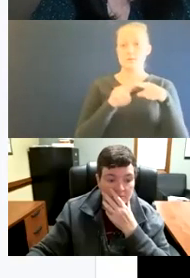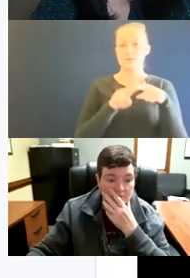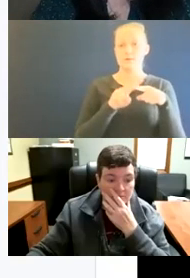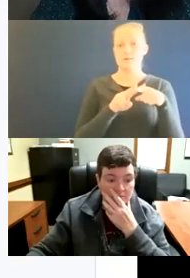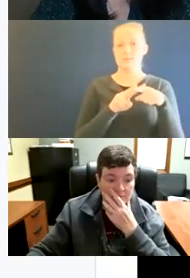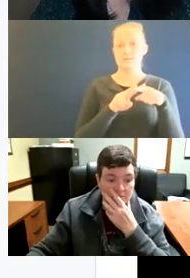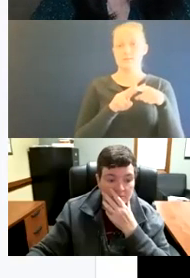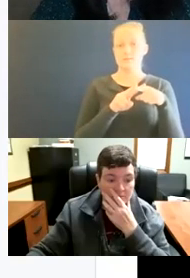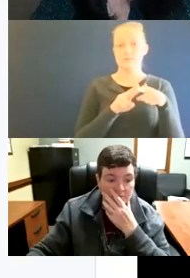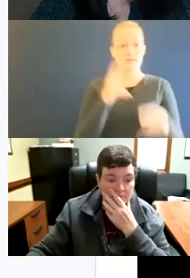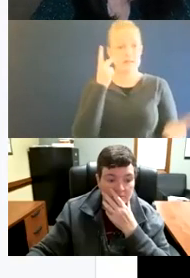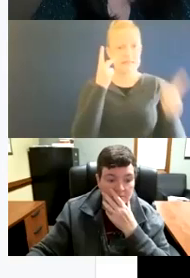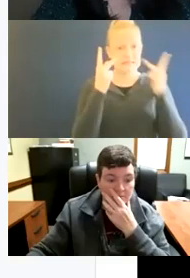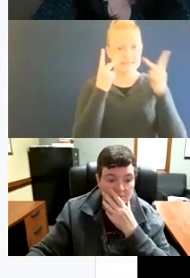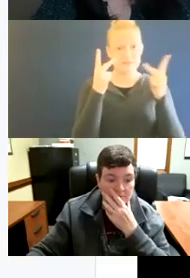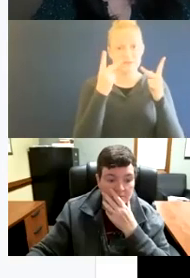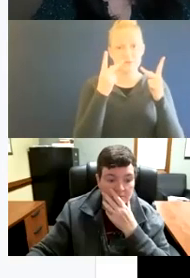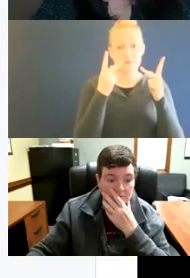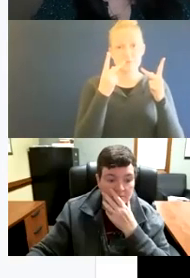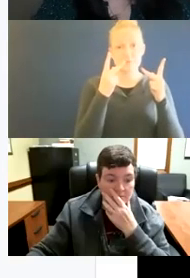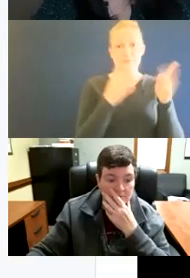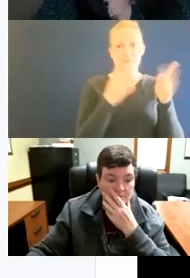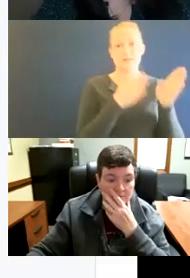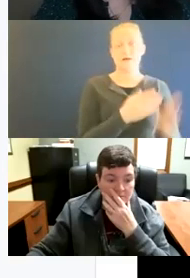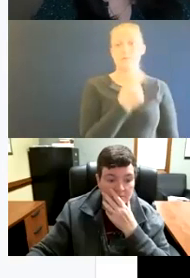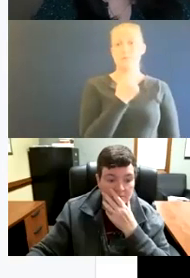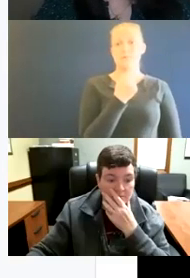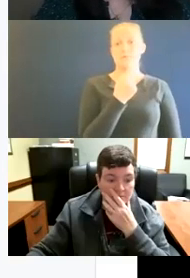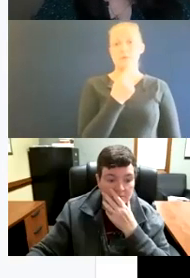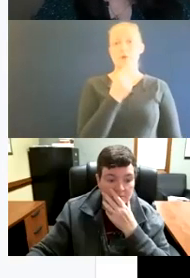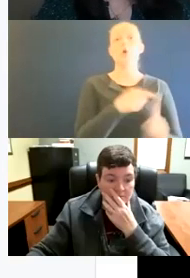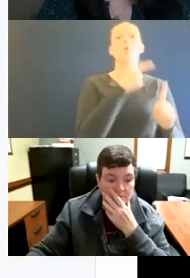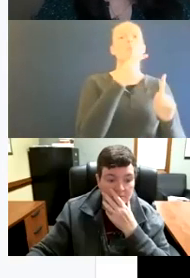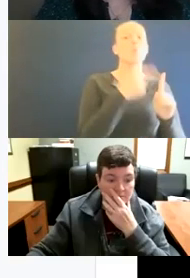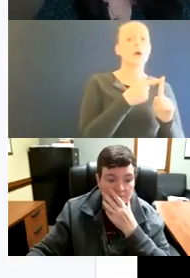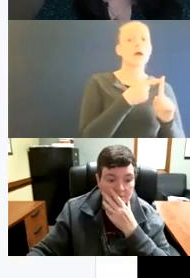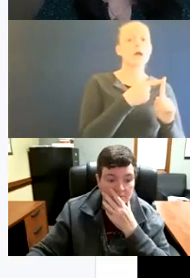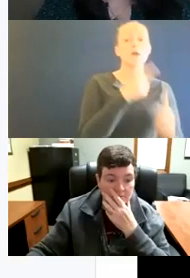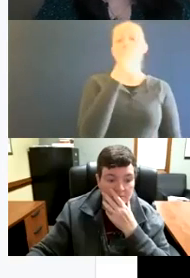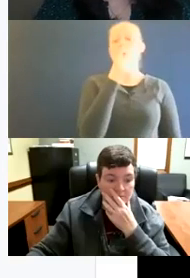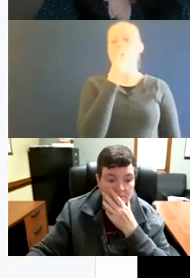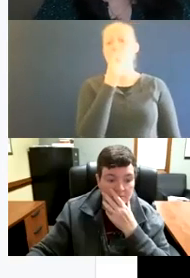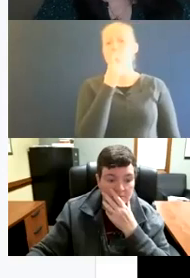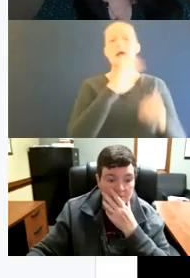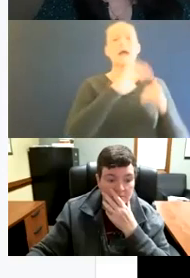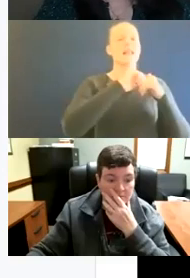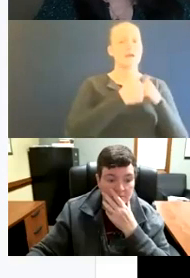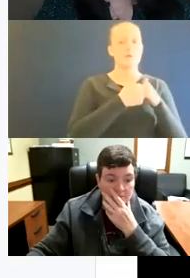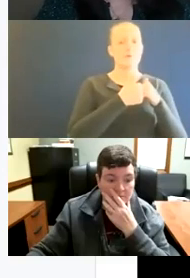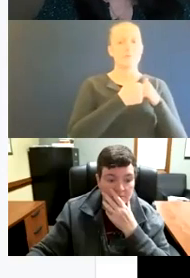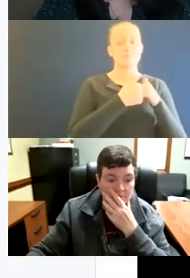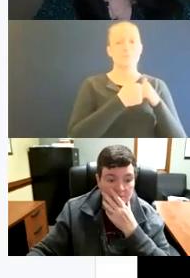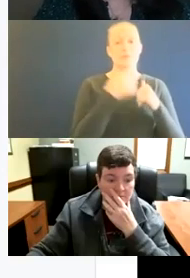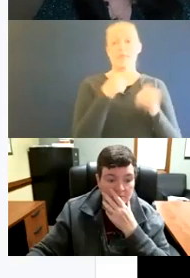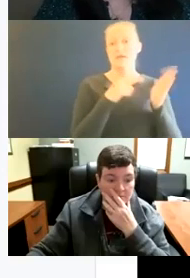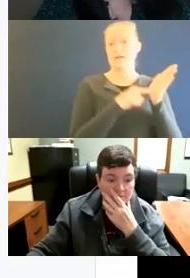a little visual here for step 1, focusing on when you'll do it, who will do it, and how you'll do it. So for this example, we